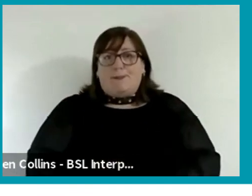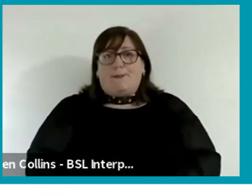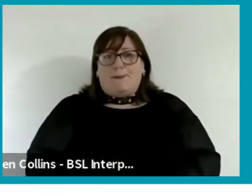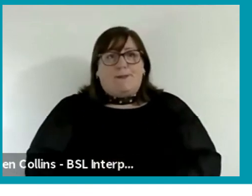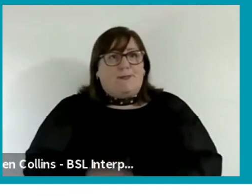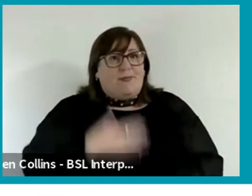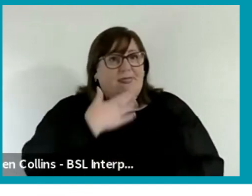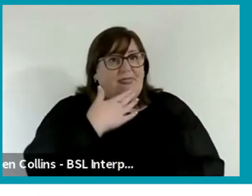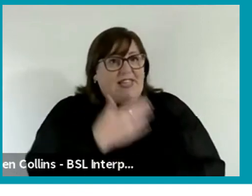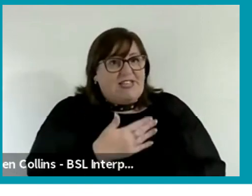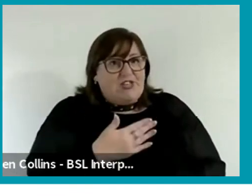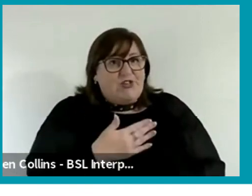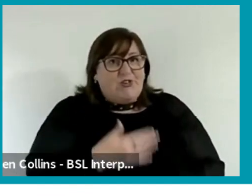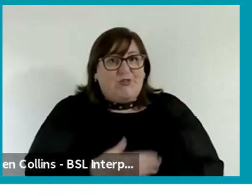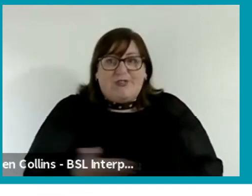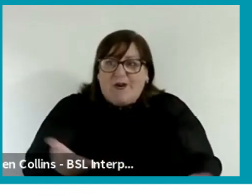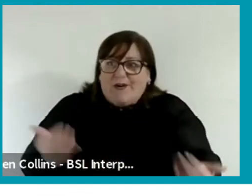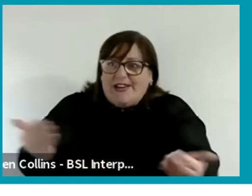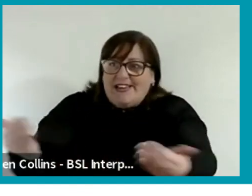apply button, guys.